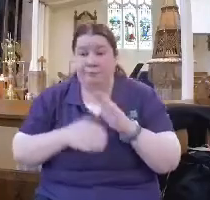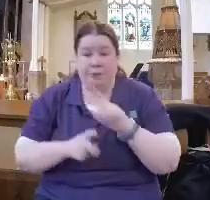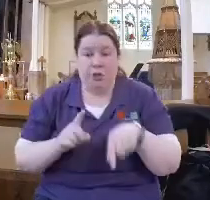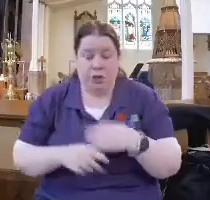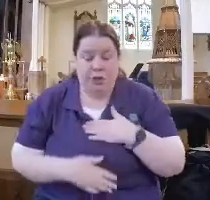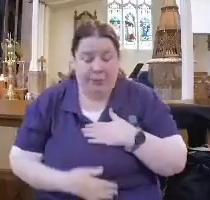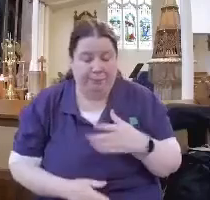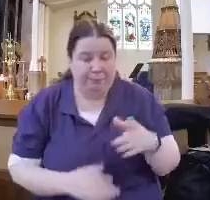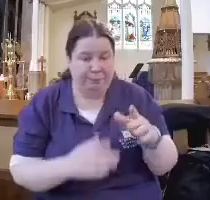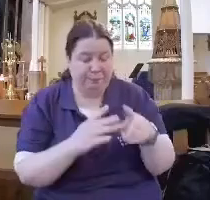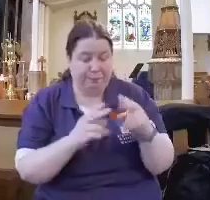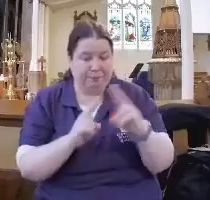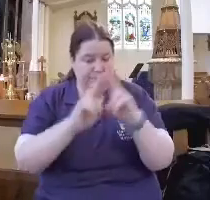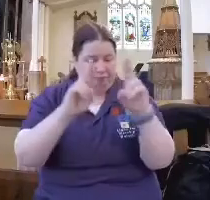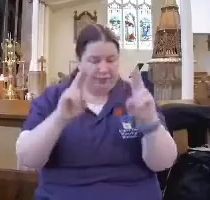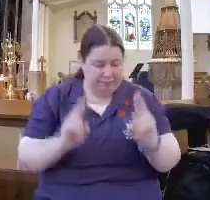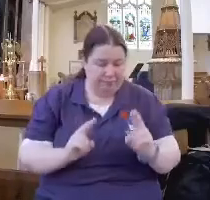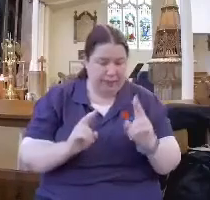the Bible,